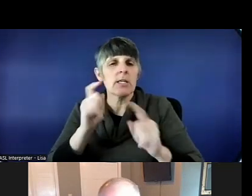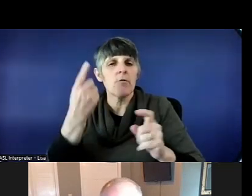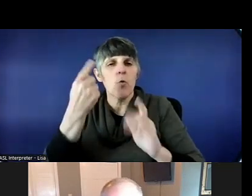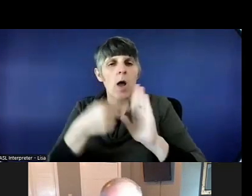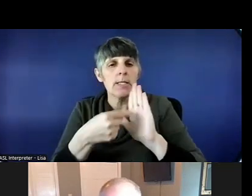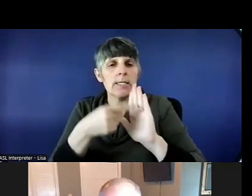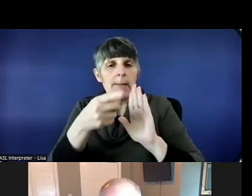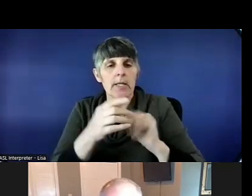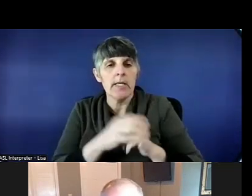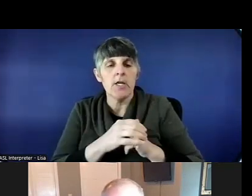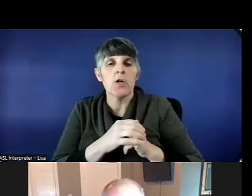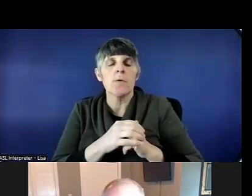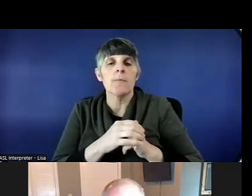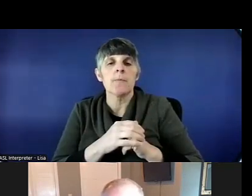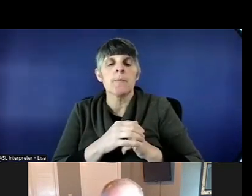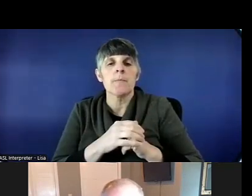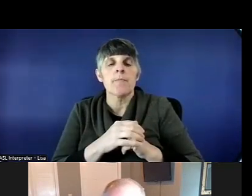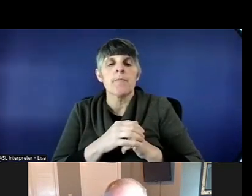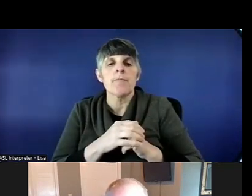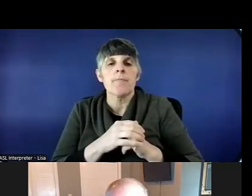here from the